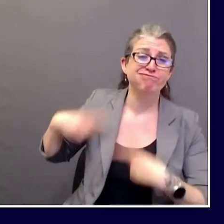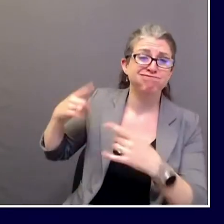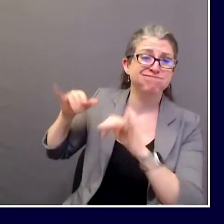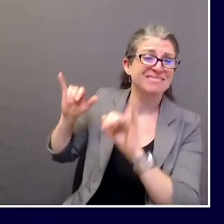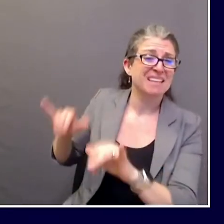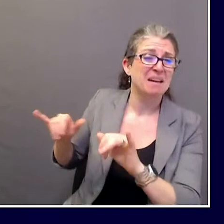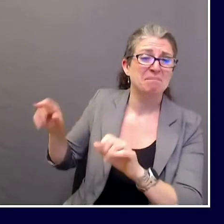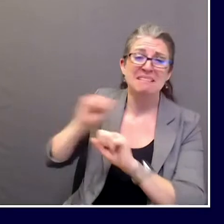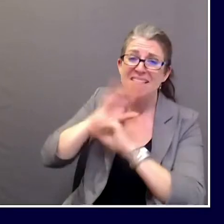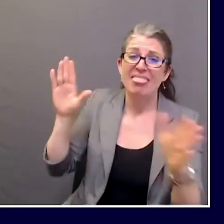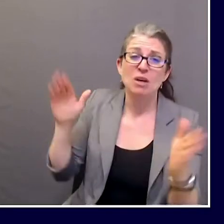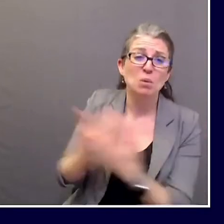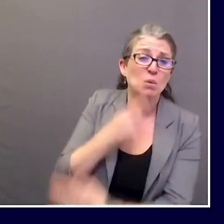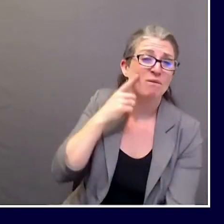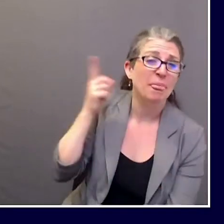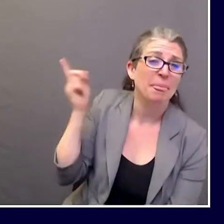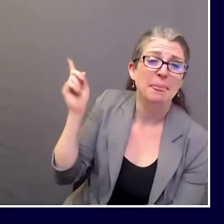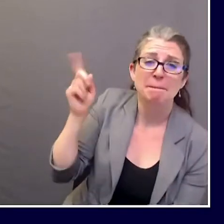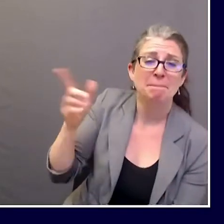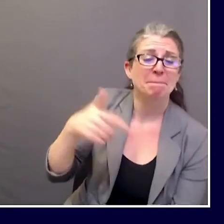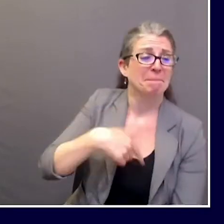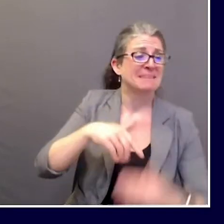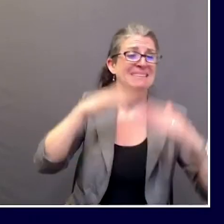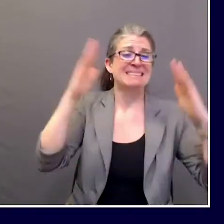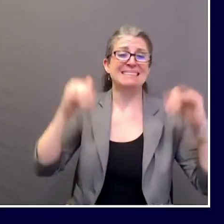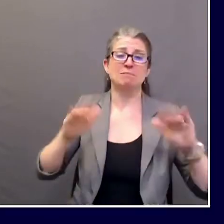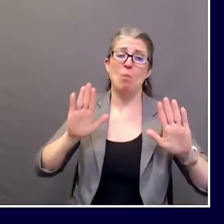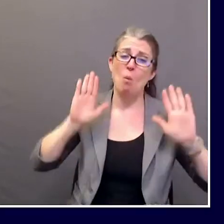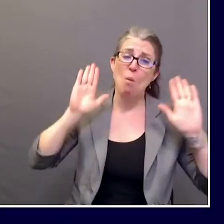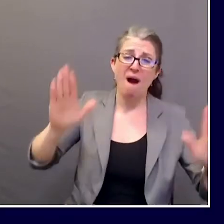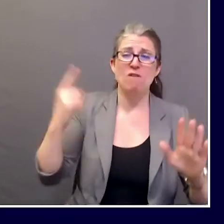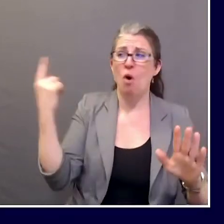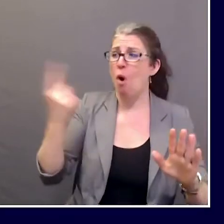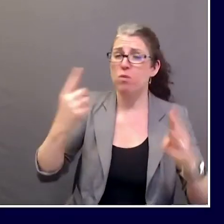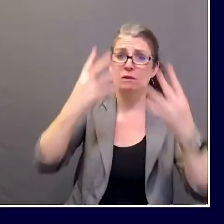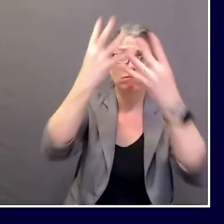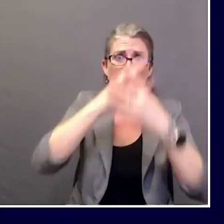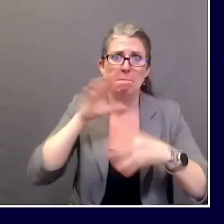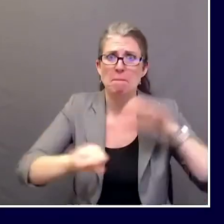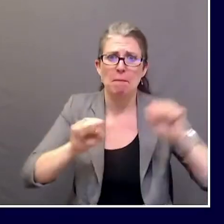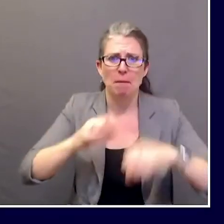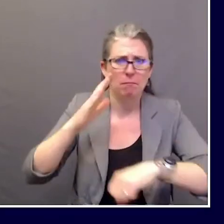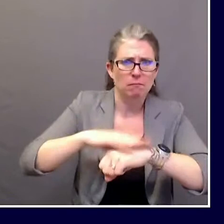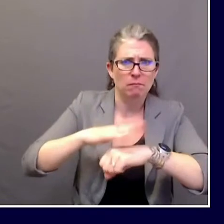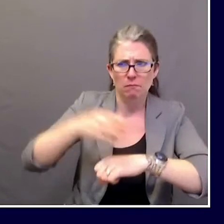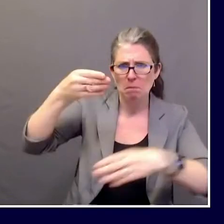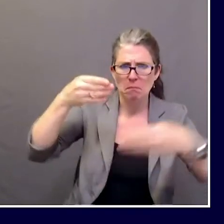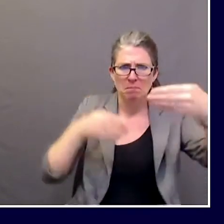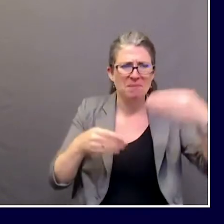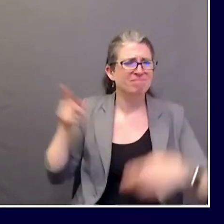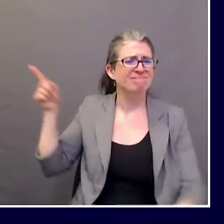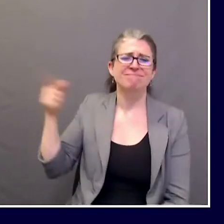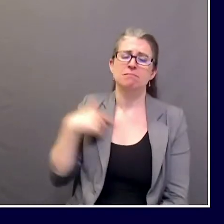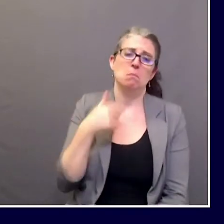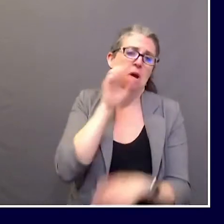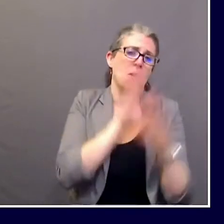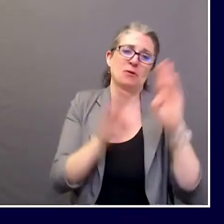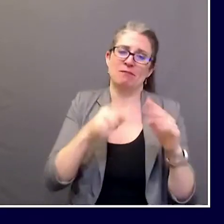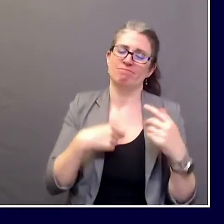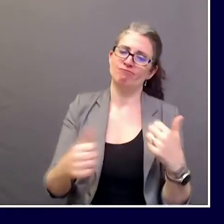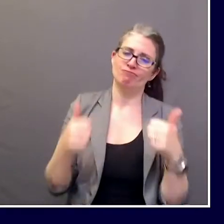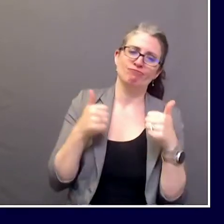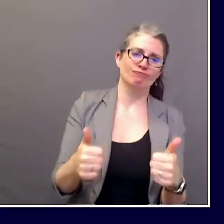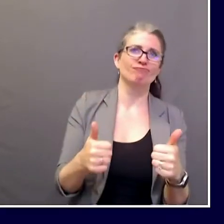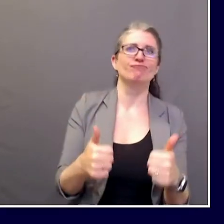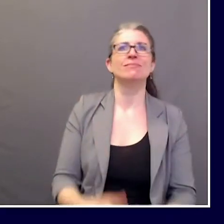come in, when does play get hit again? It really depends on what the signal shows, what it means. I can tell